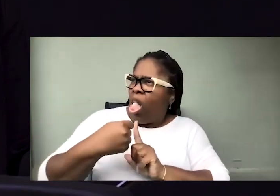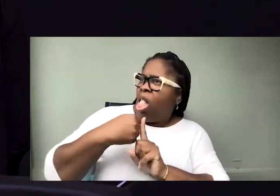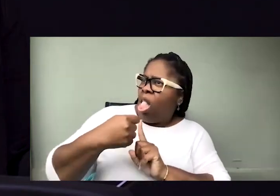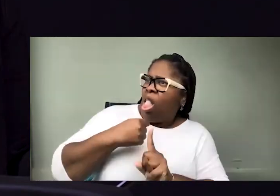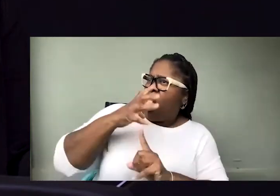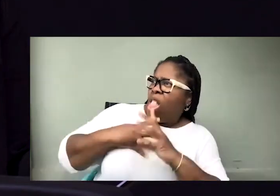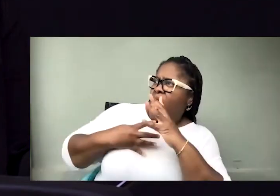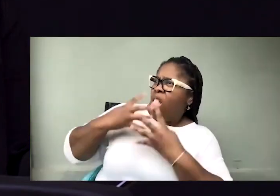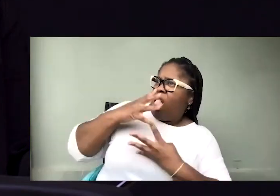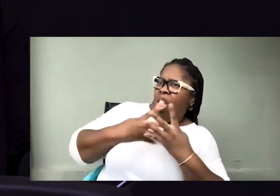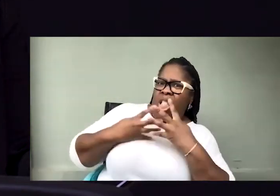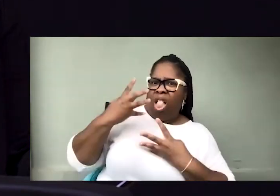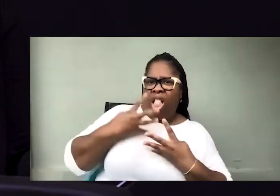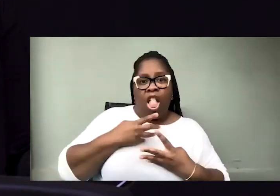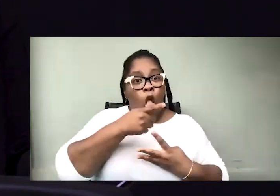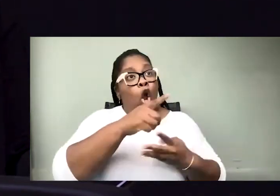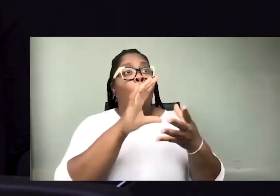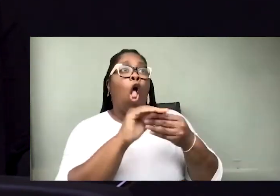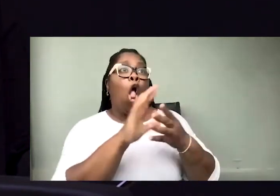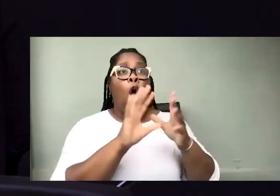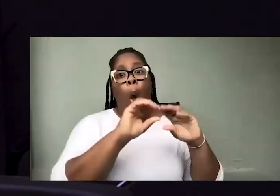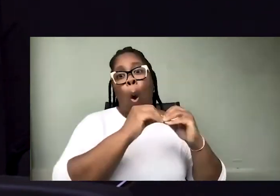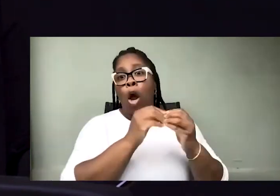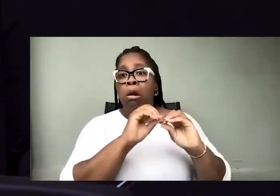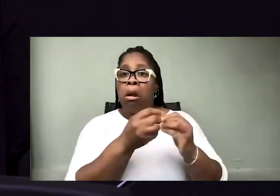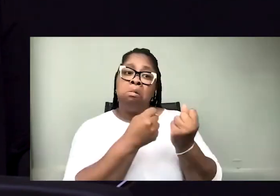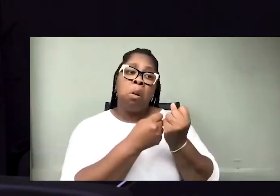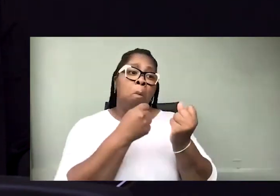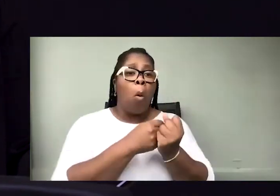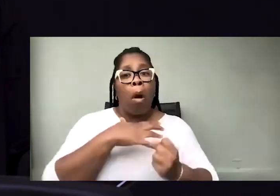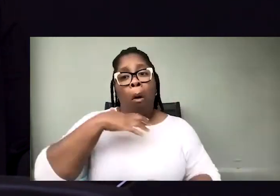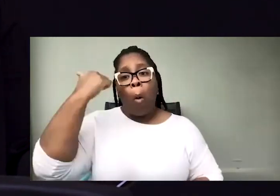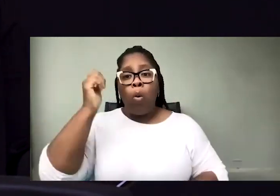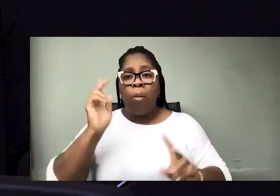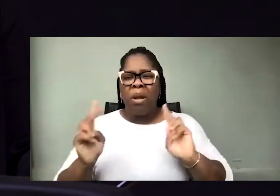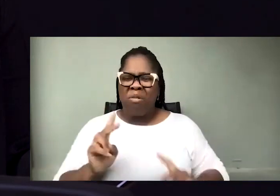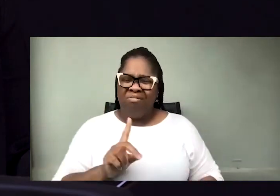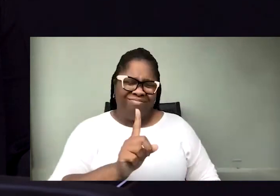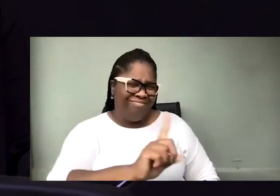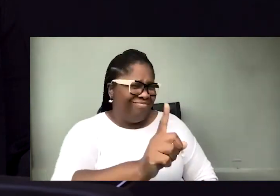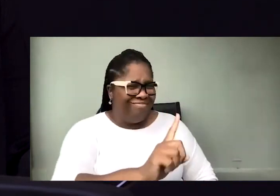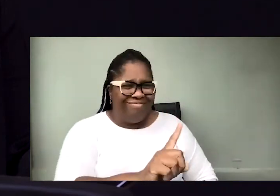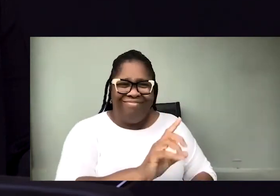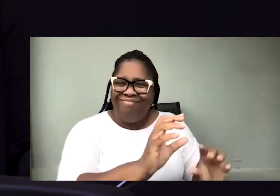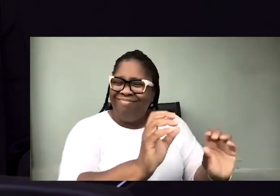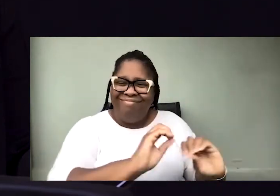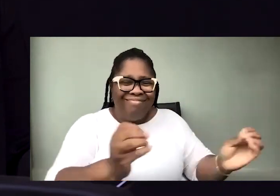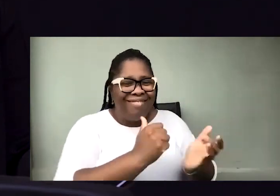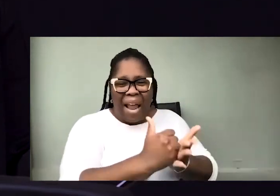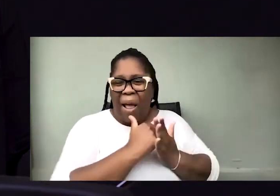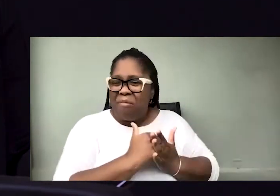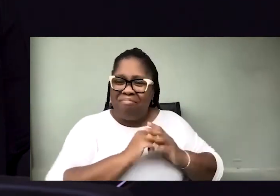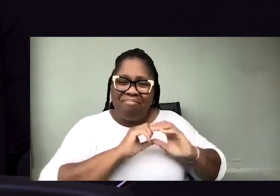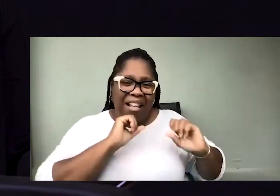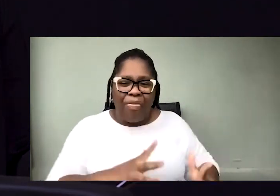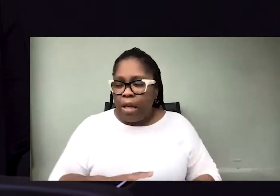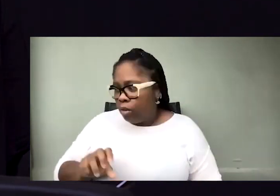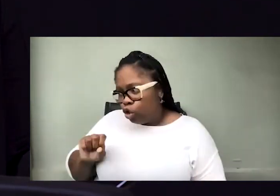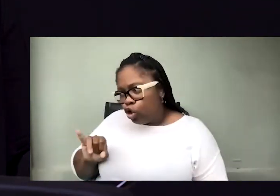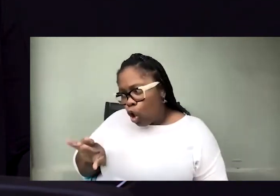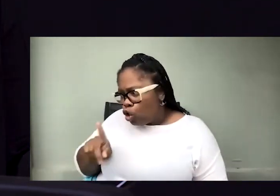the organizations you're talking about, elderly care and all this, not one of them will help me. Not one.